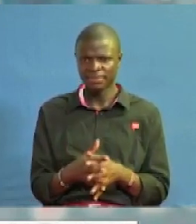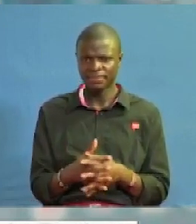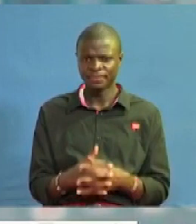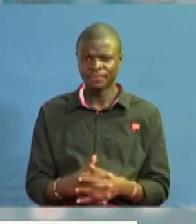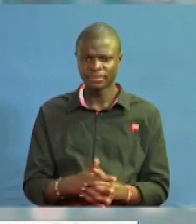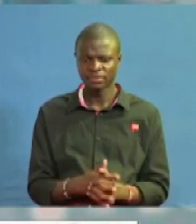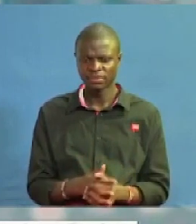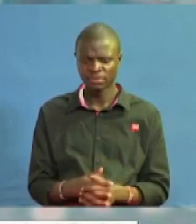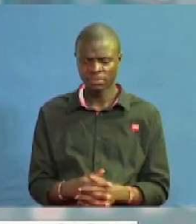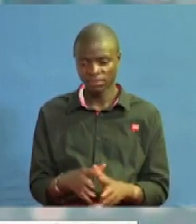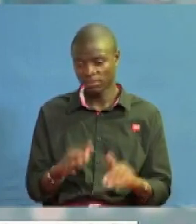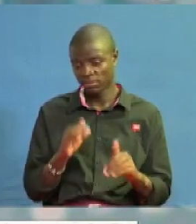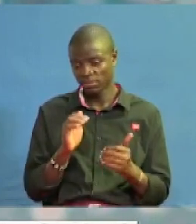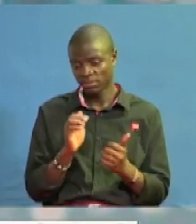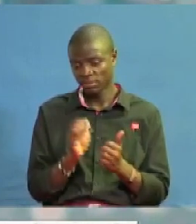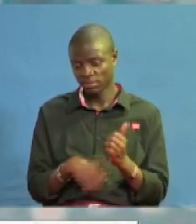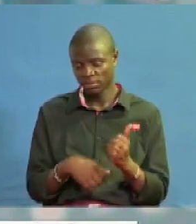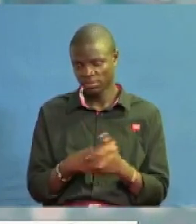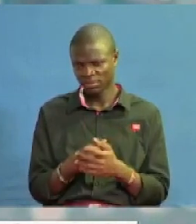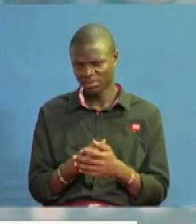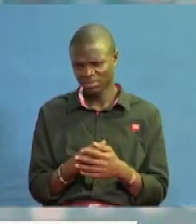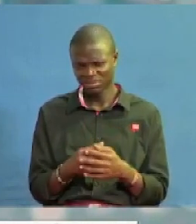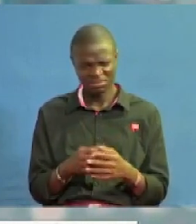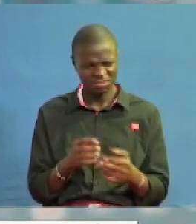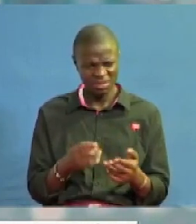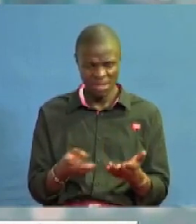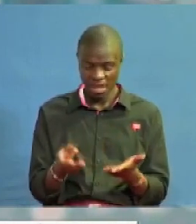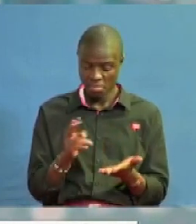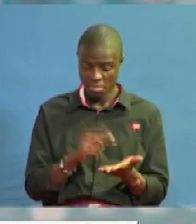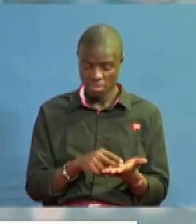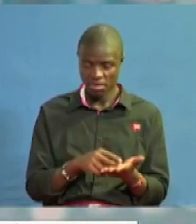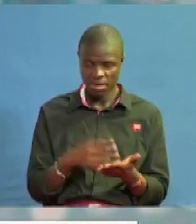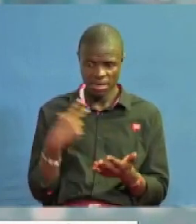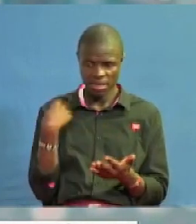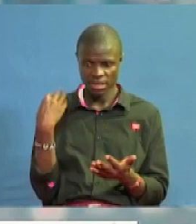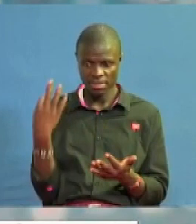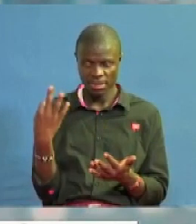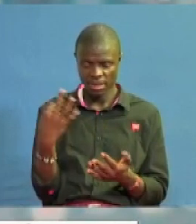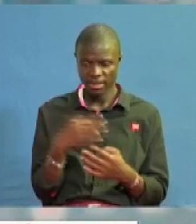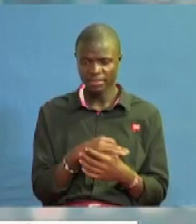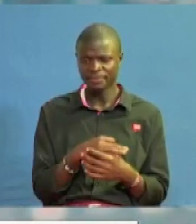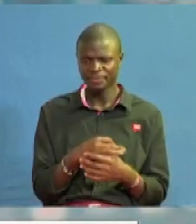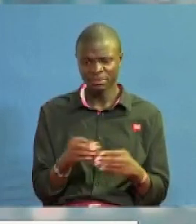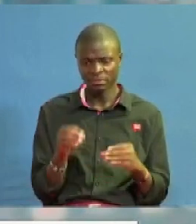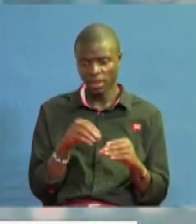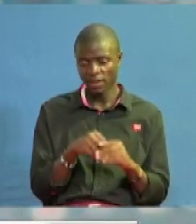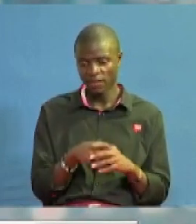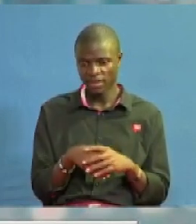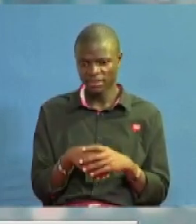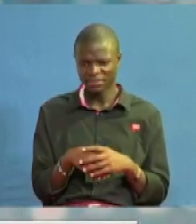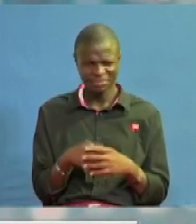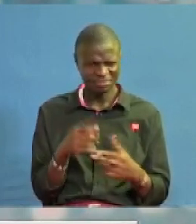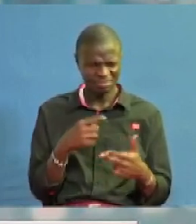get. Okay. Yeah. And then capital growth is when I put my capital, the money that I choose to invest,